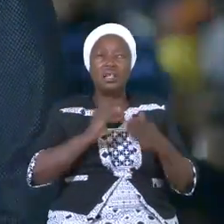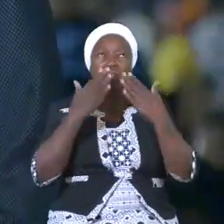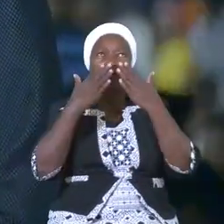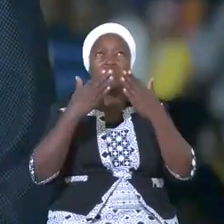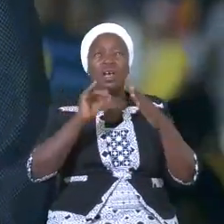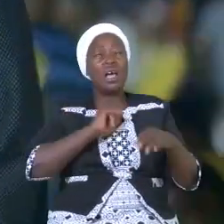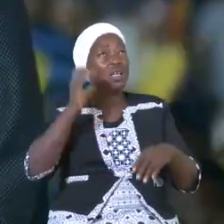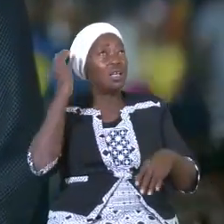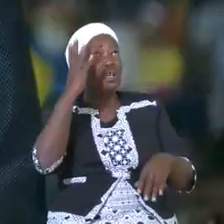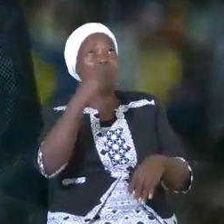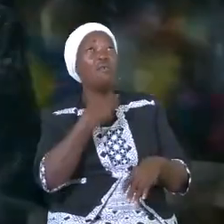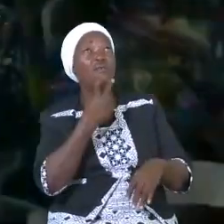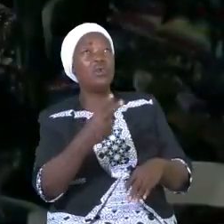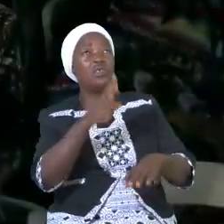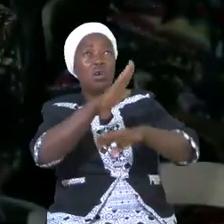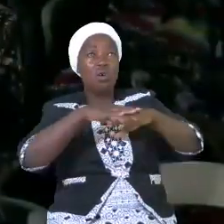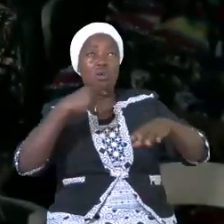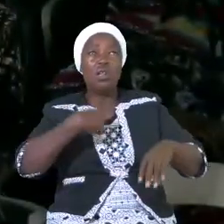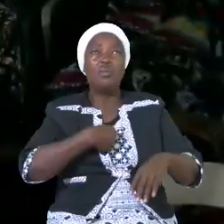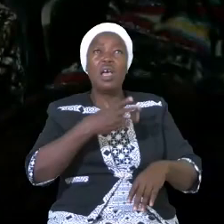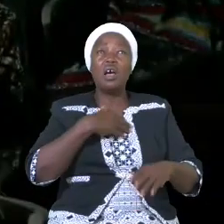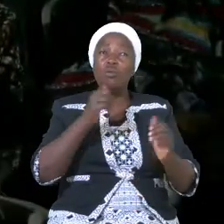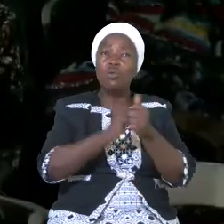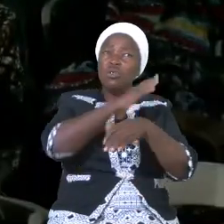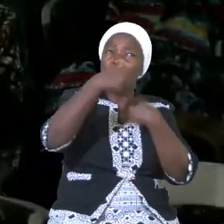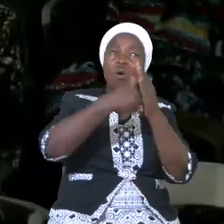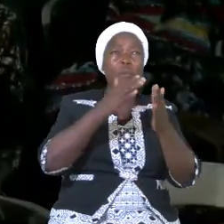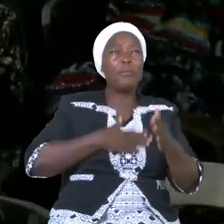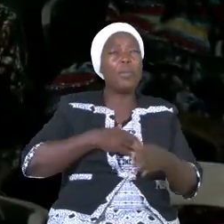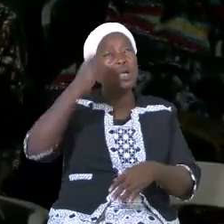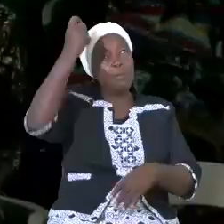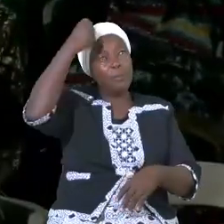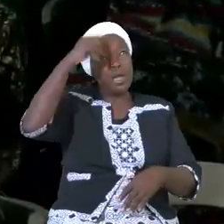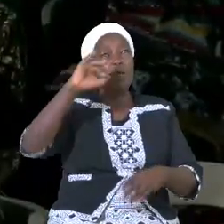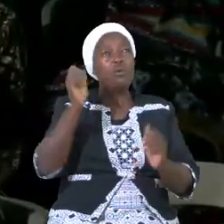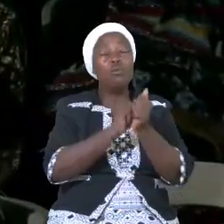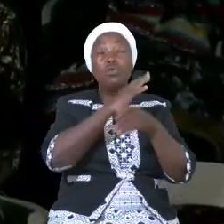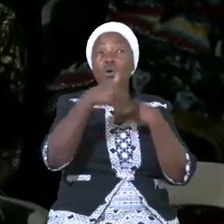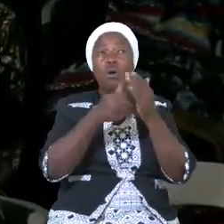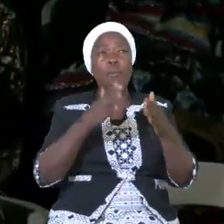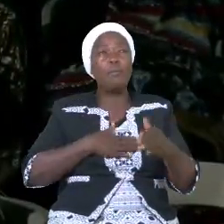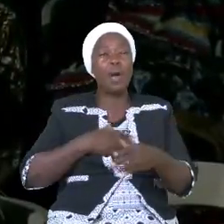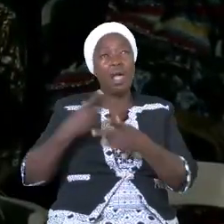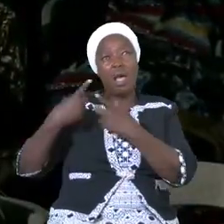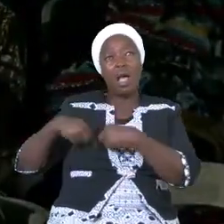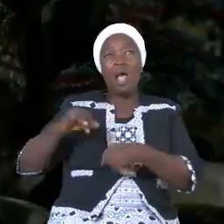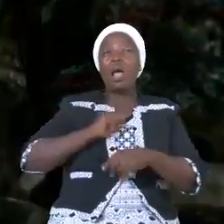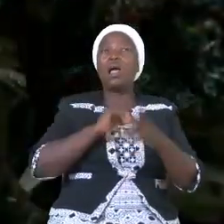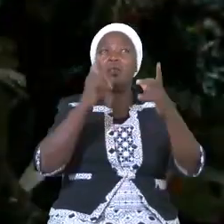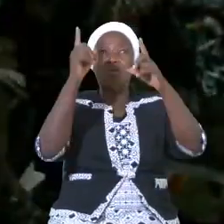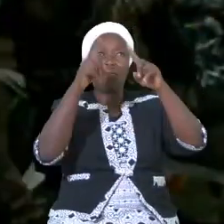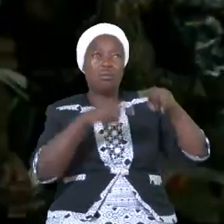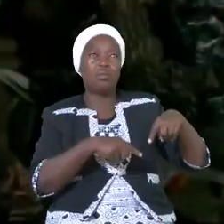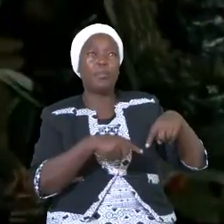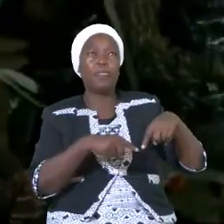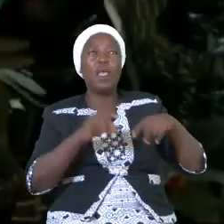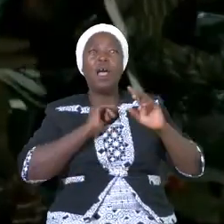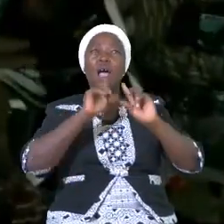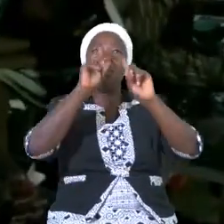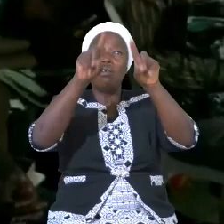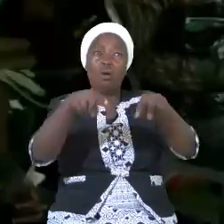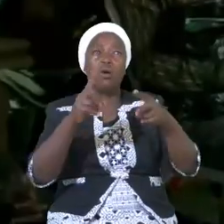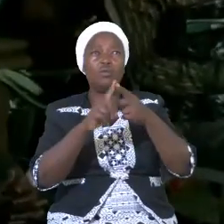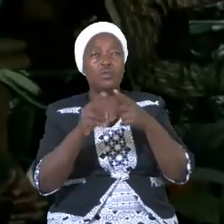me and with all my mind with all my heart i come i come to